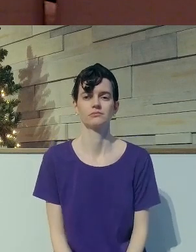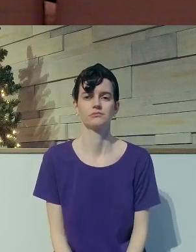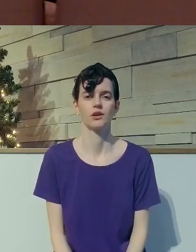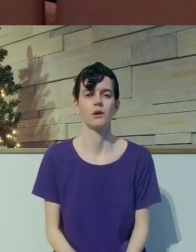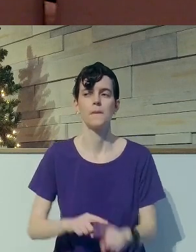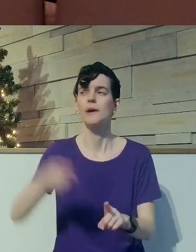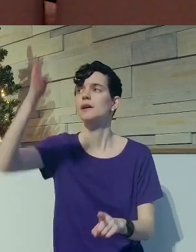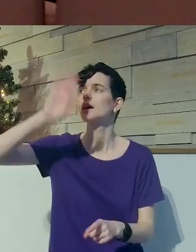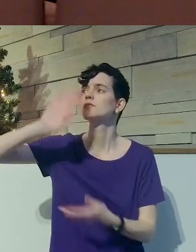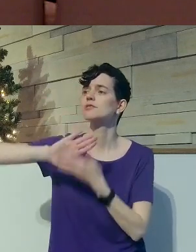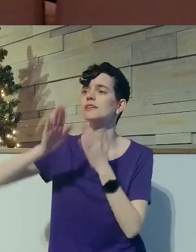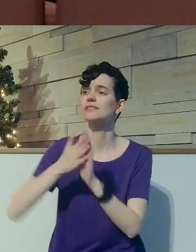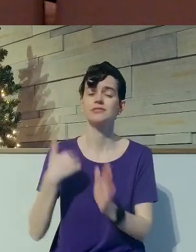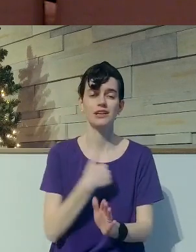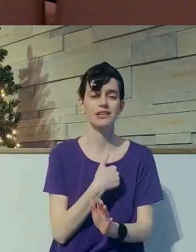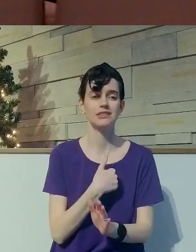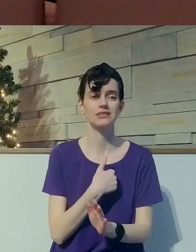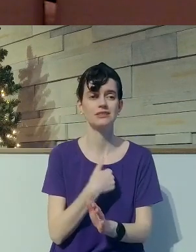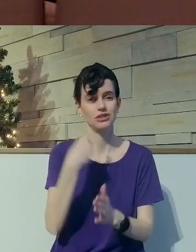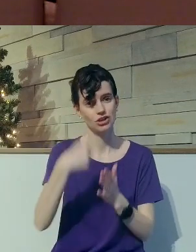But God's forgiveness of us costs a lot, too.